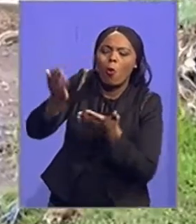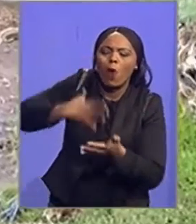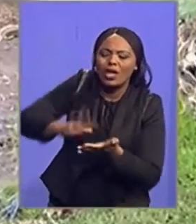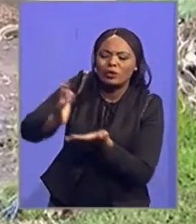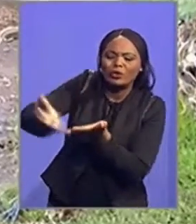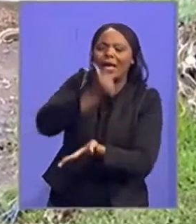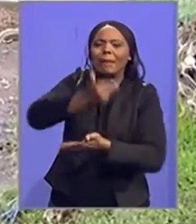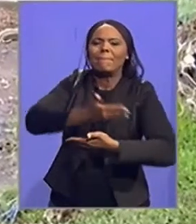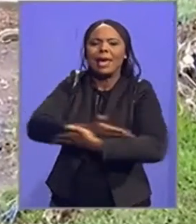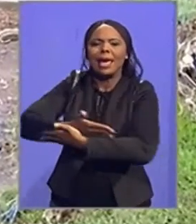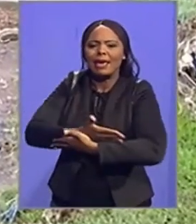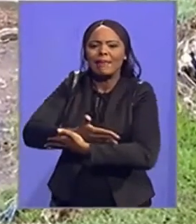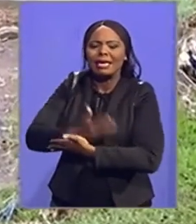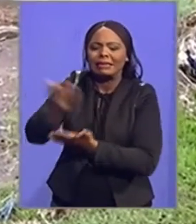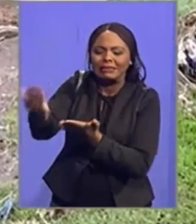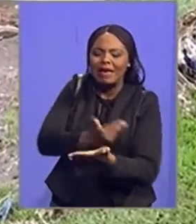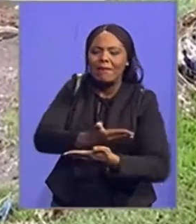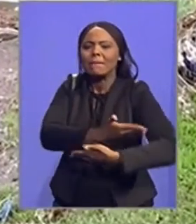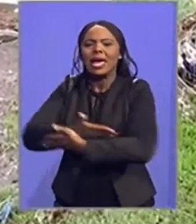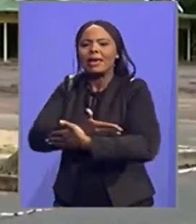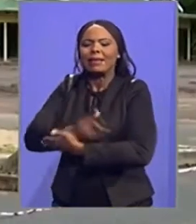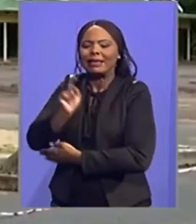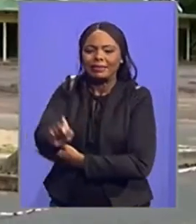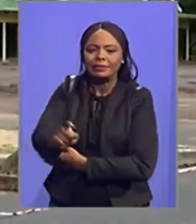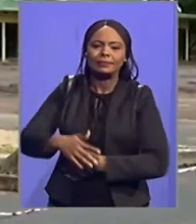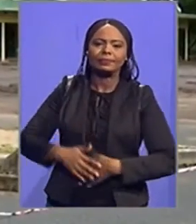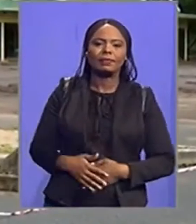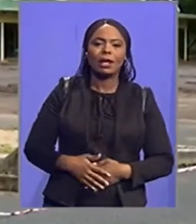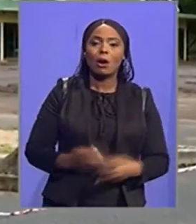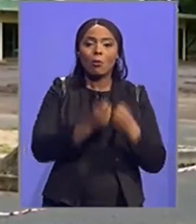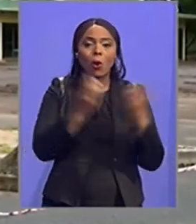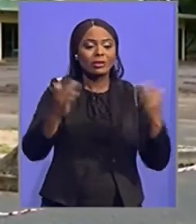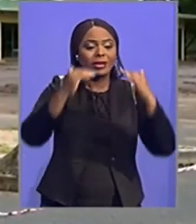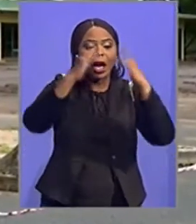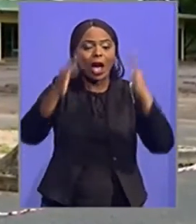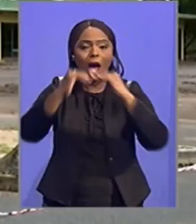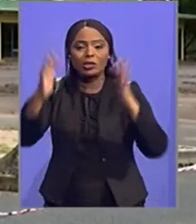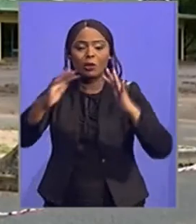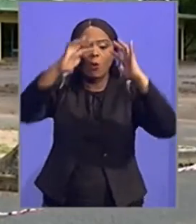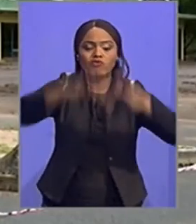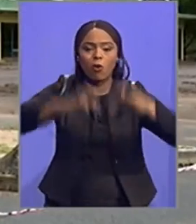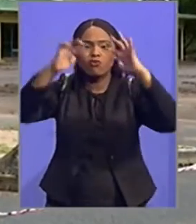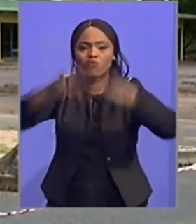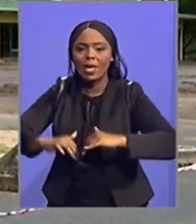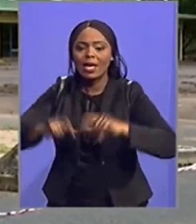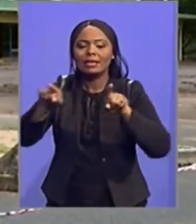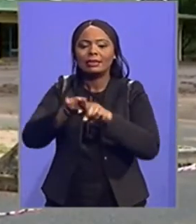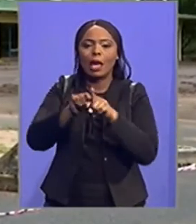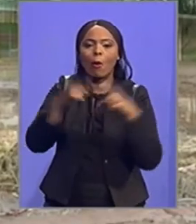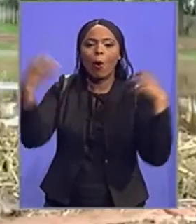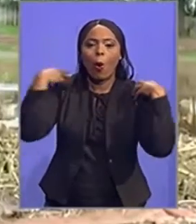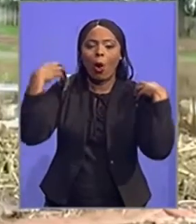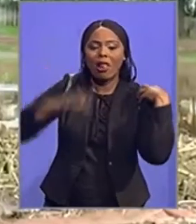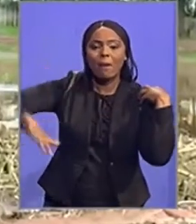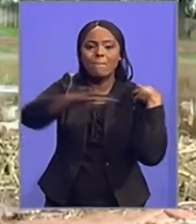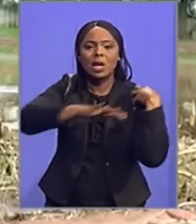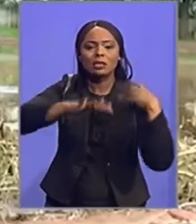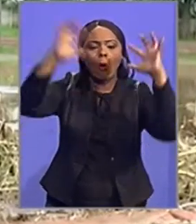floor. Malapa a mantši ka lefelong le a tlogetšwe a sena magae, holo ya selegae le yona e sentšwe ke pula,